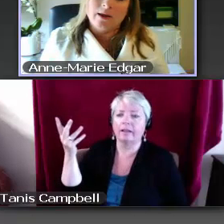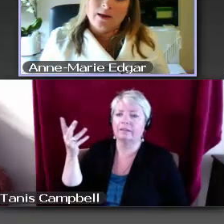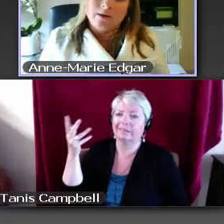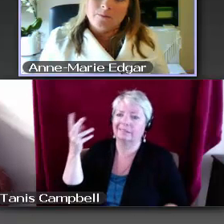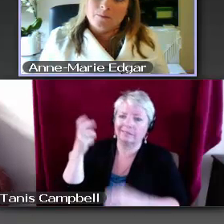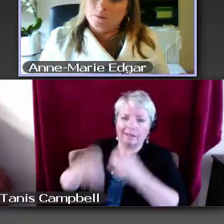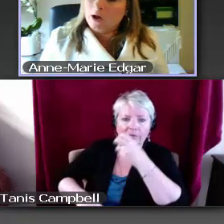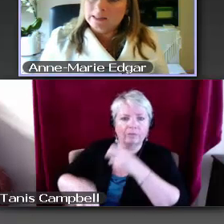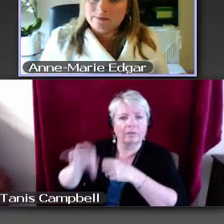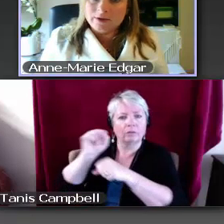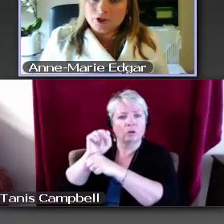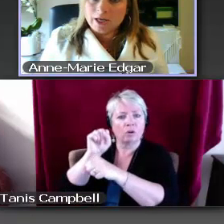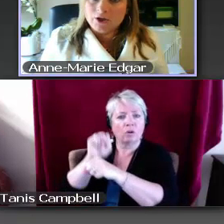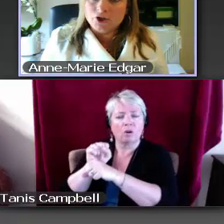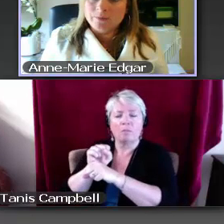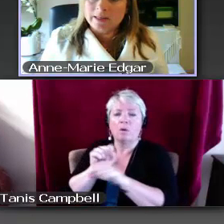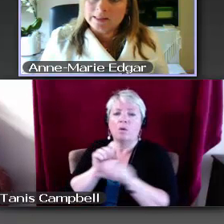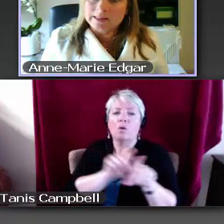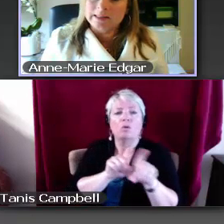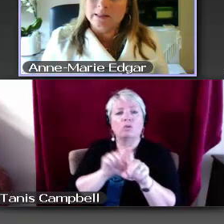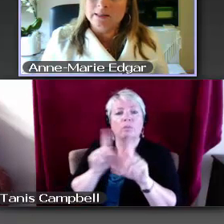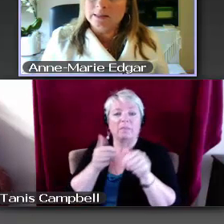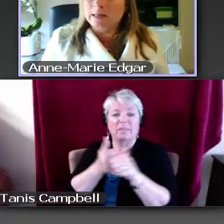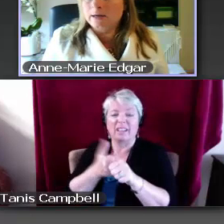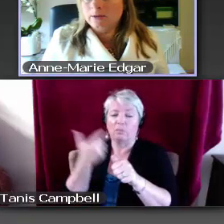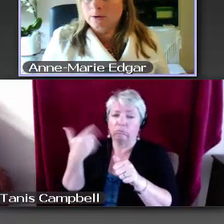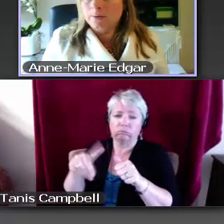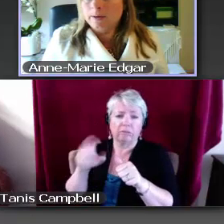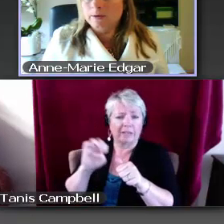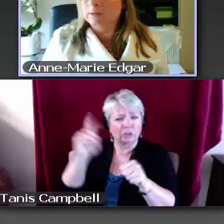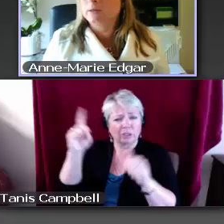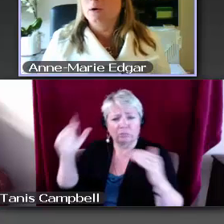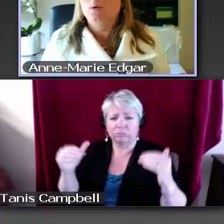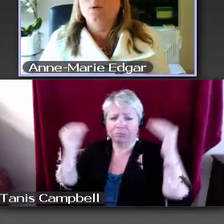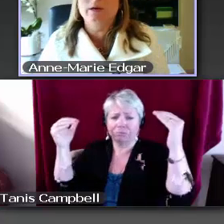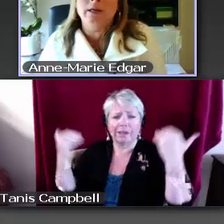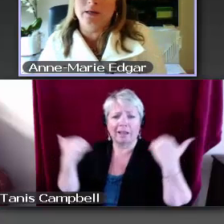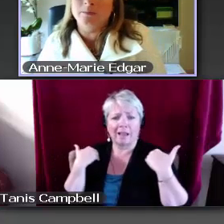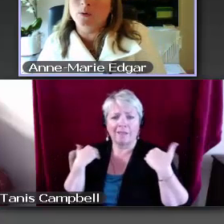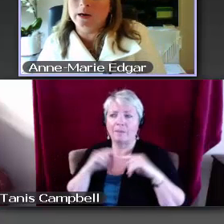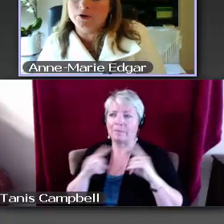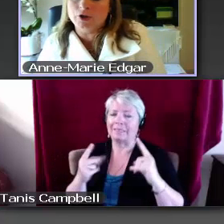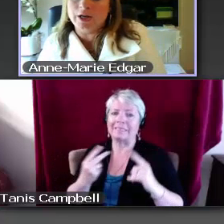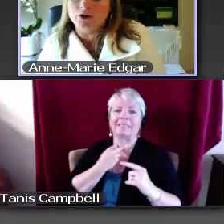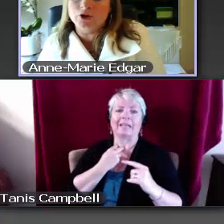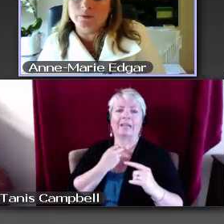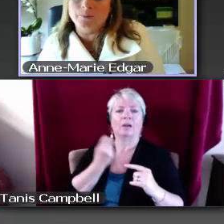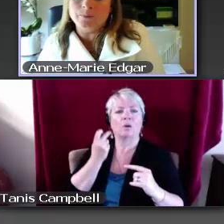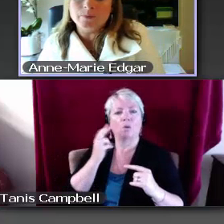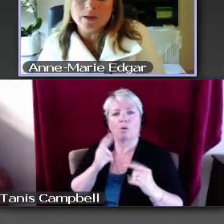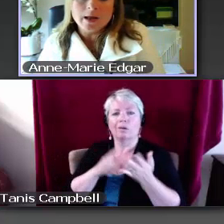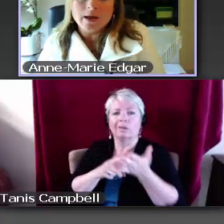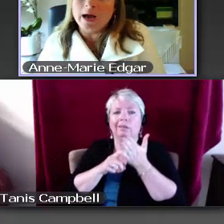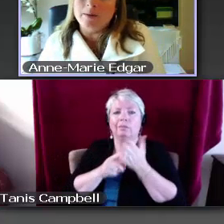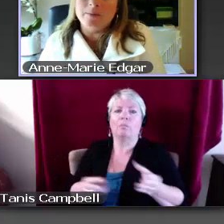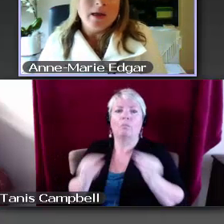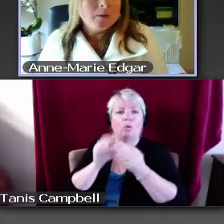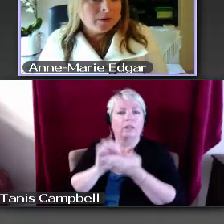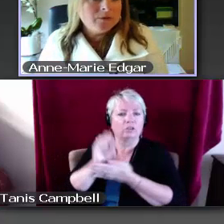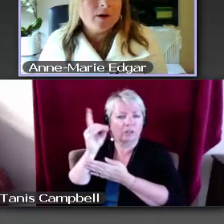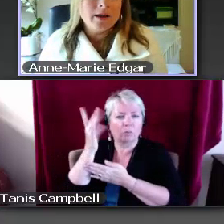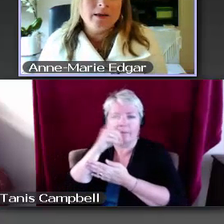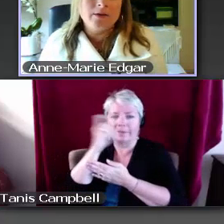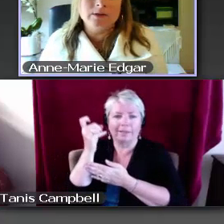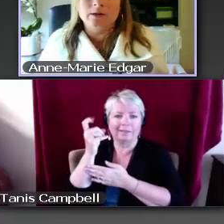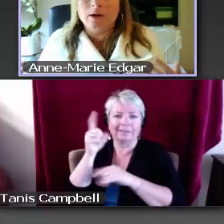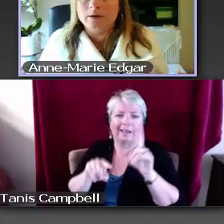with lots of education but still stuck in their careers or needing more education.